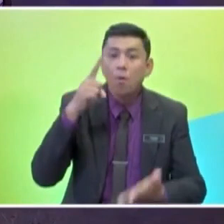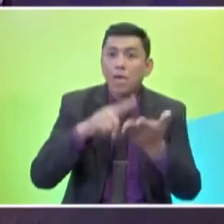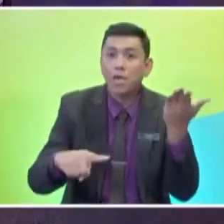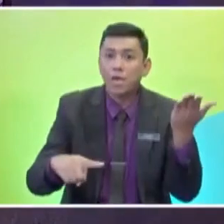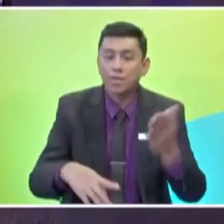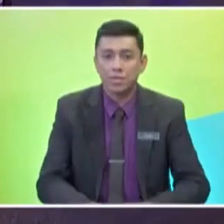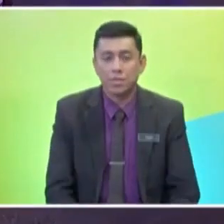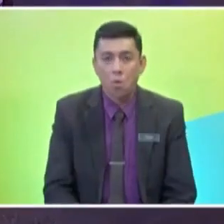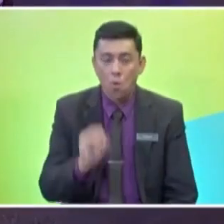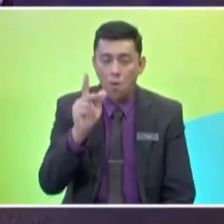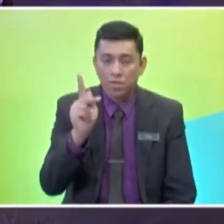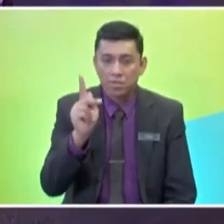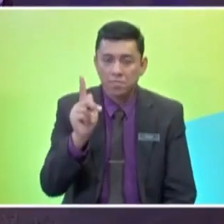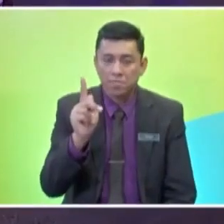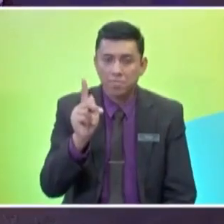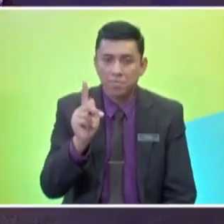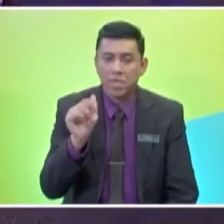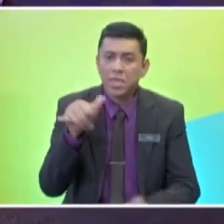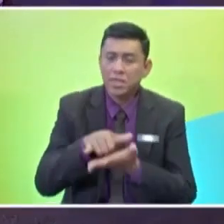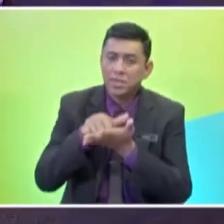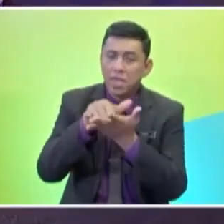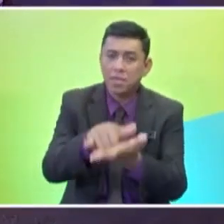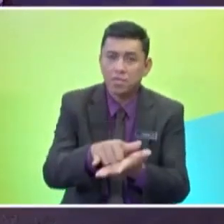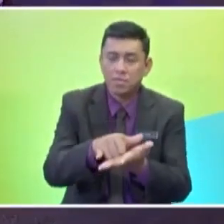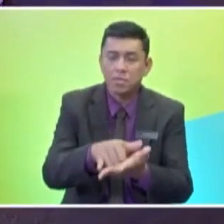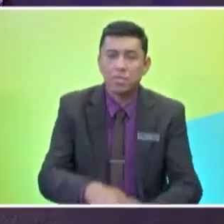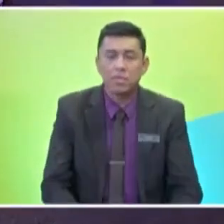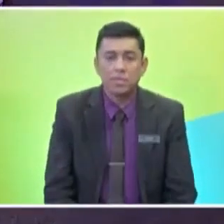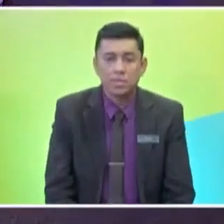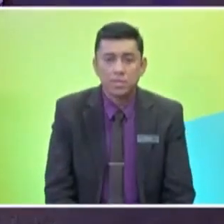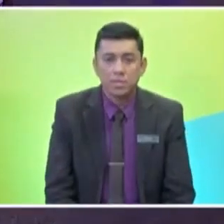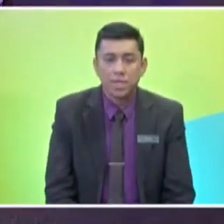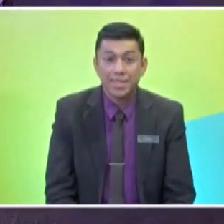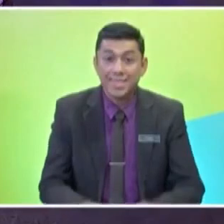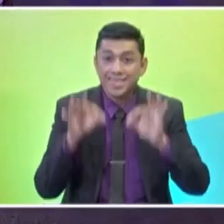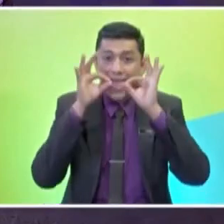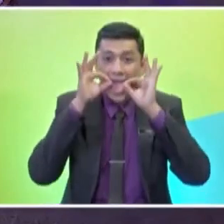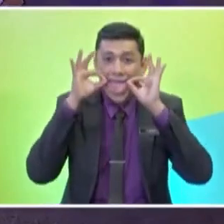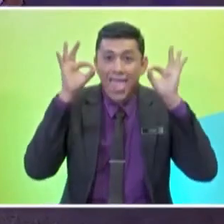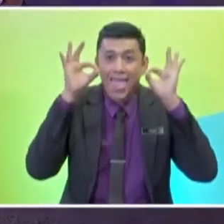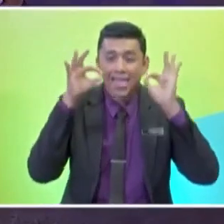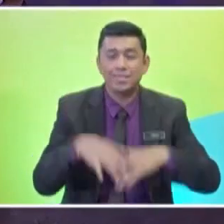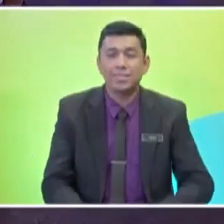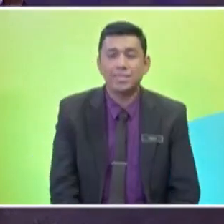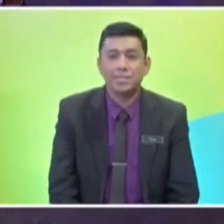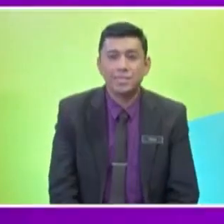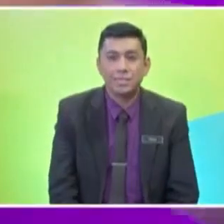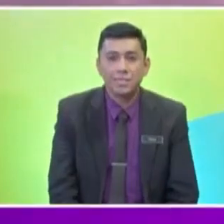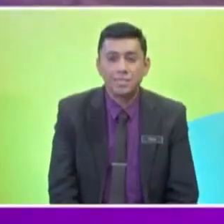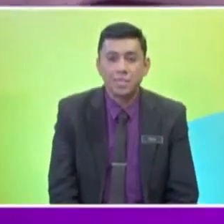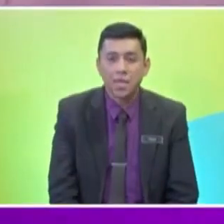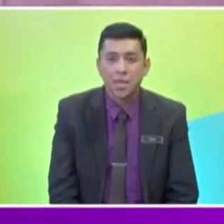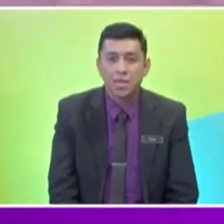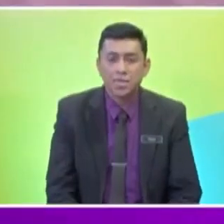Okay. That's the sound of my third animal, which is cat. Yes, okay. Where is the cat? Mr.